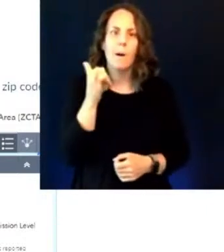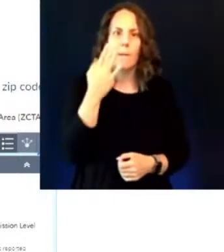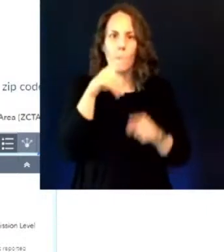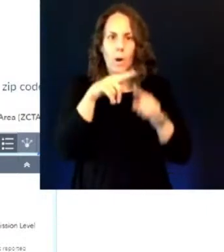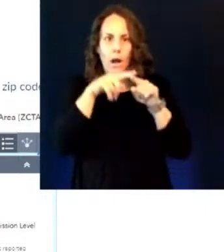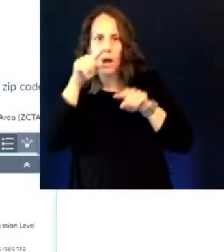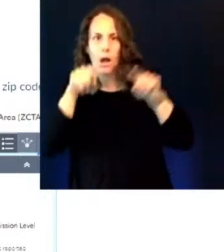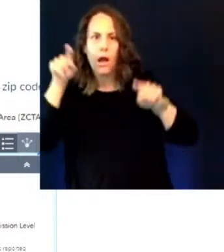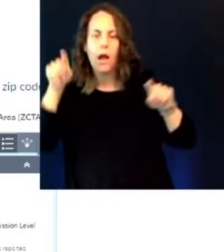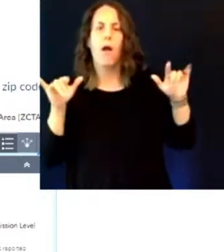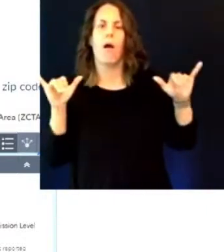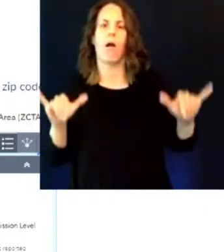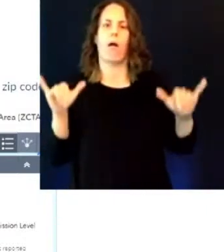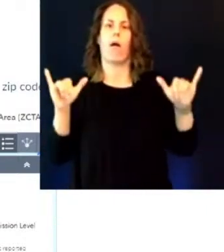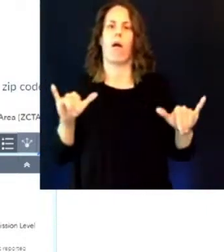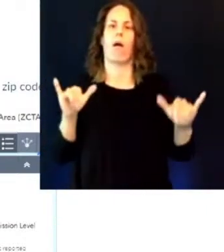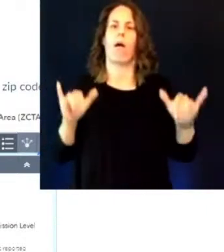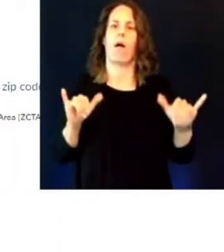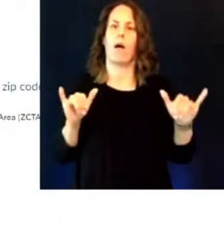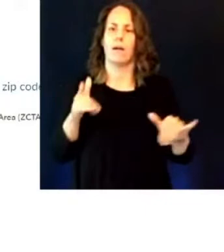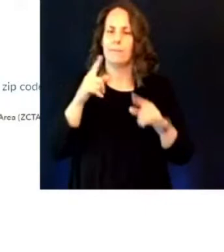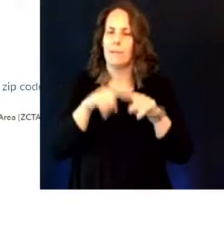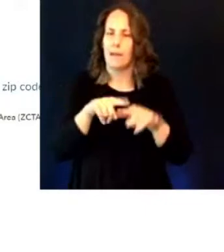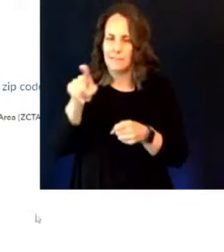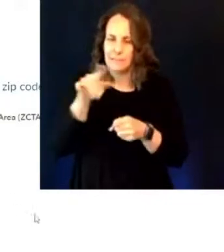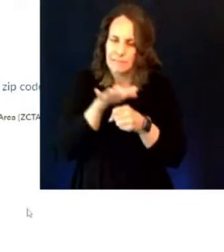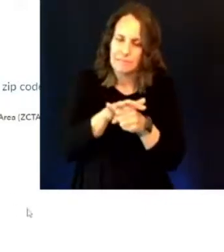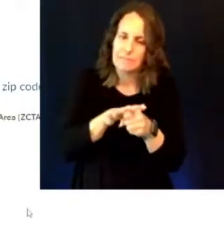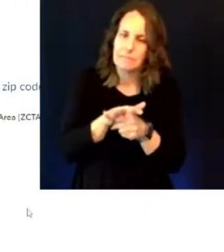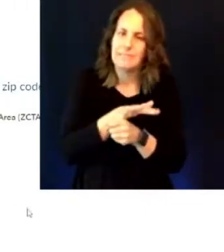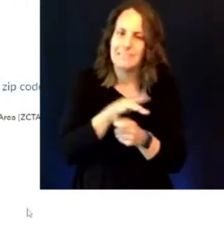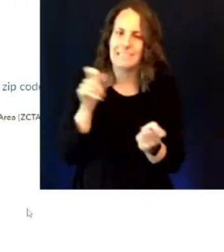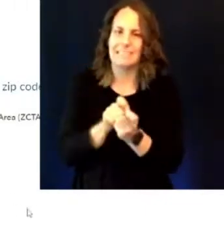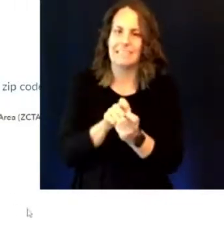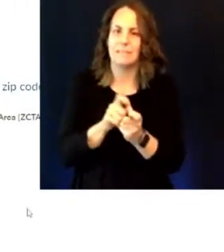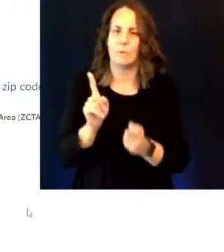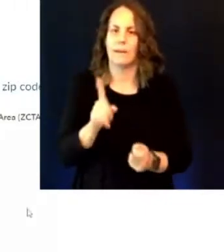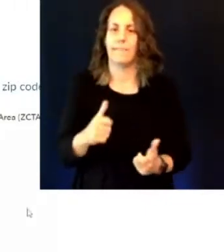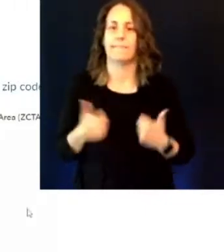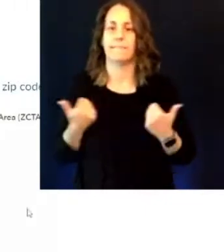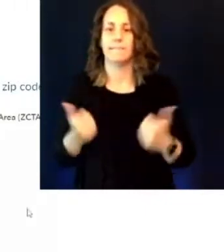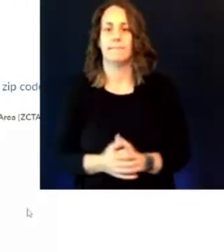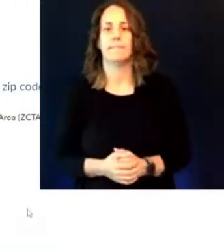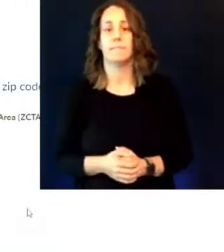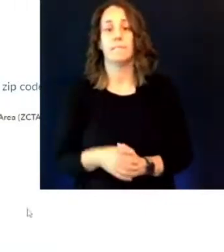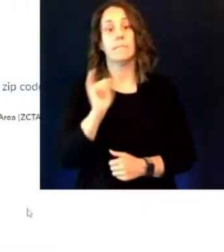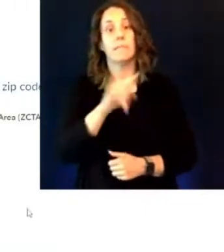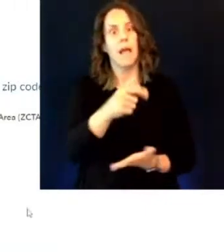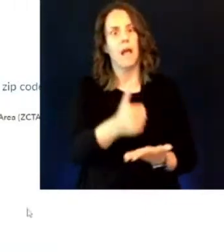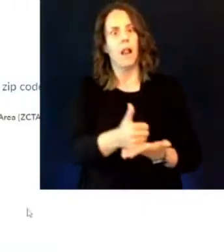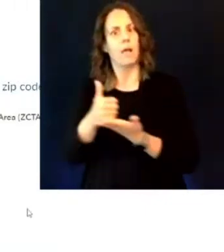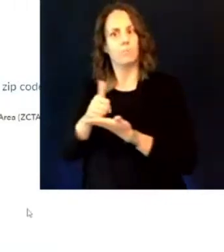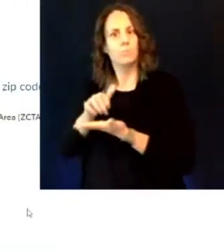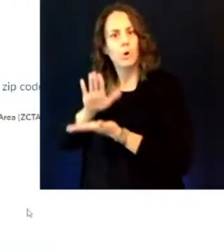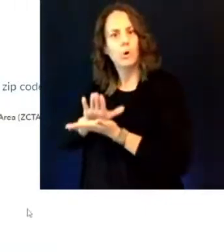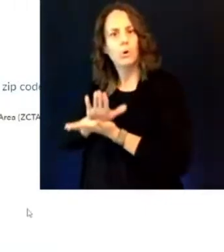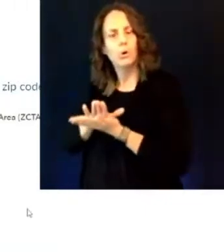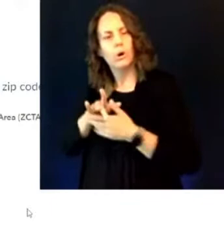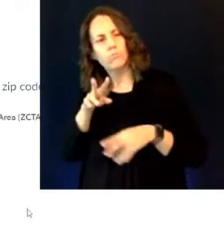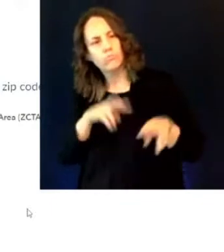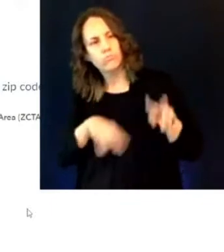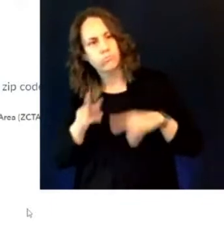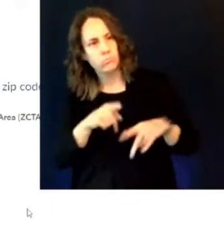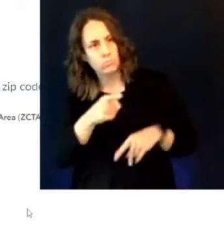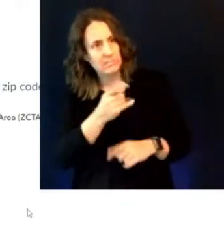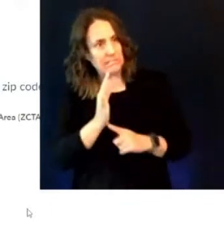levels. And I think really helpful for school districts as they're doing their planning, you can switch over to the school district map view, and we'll